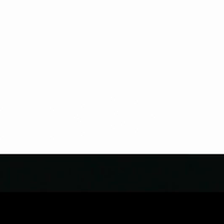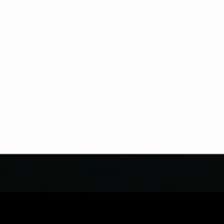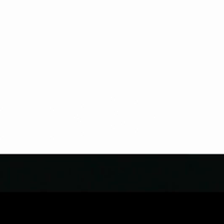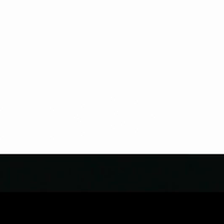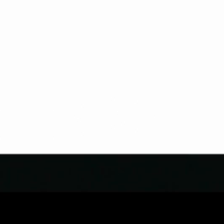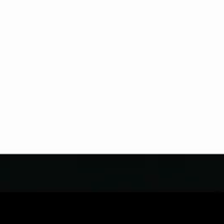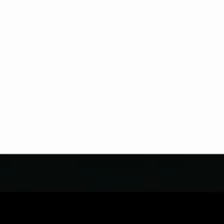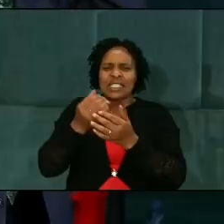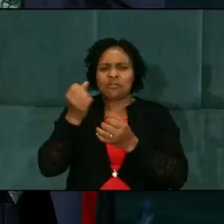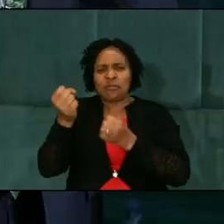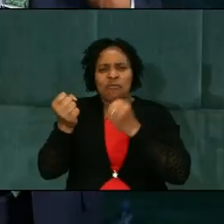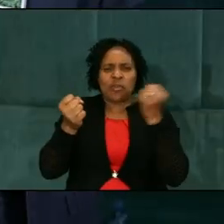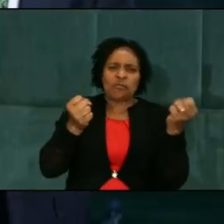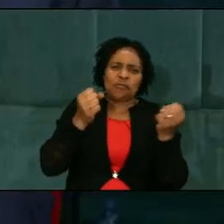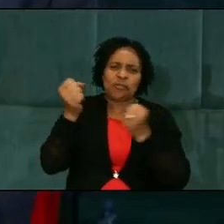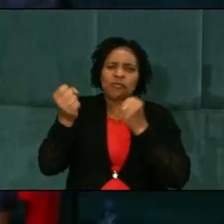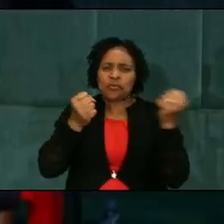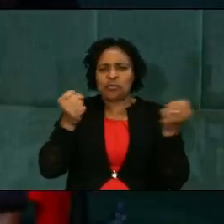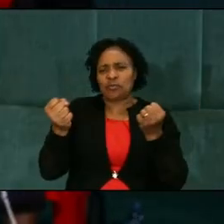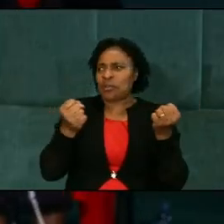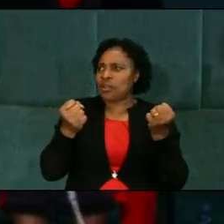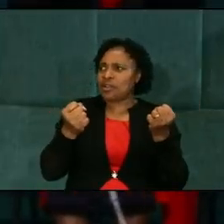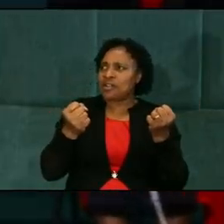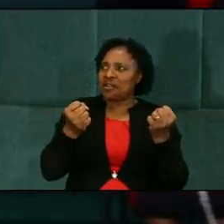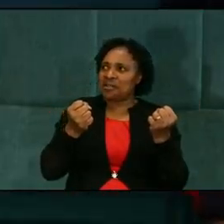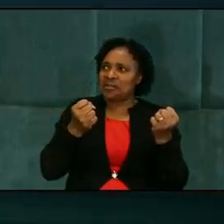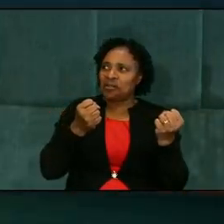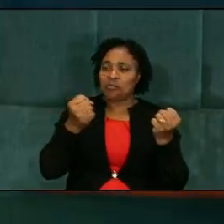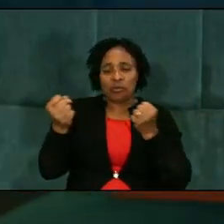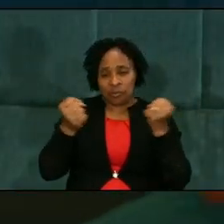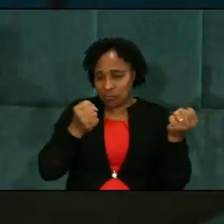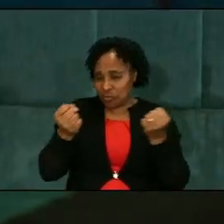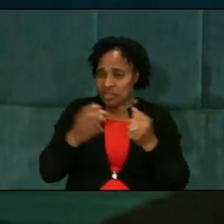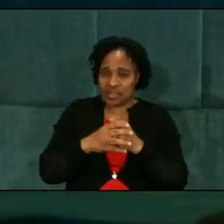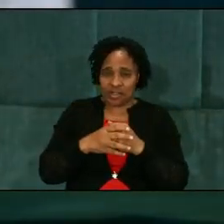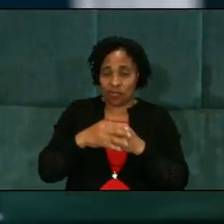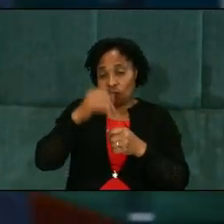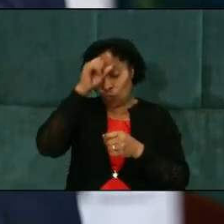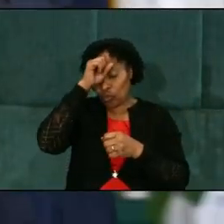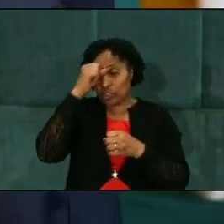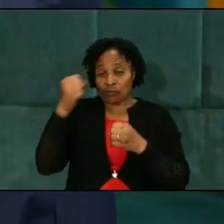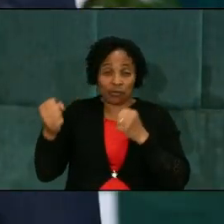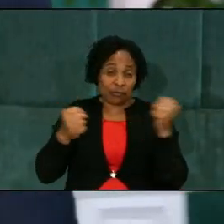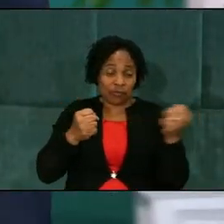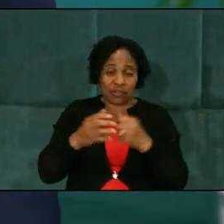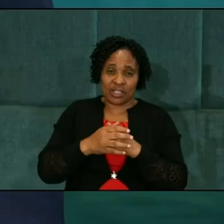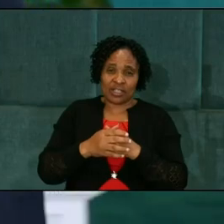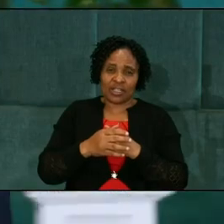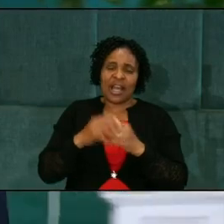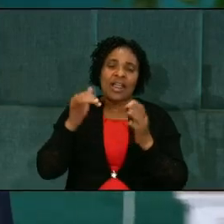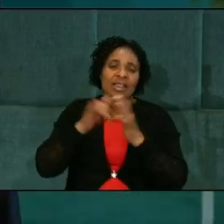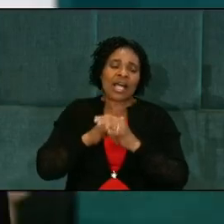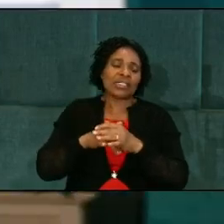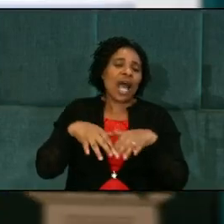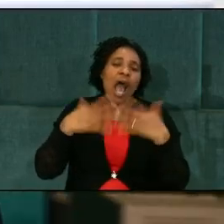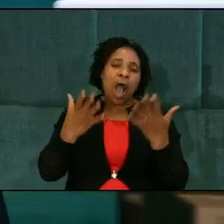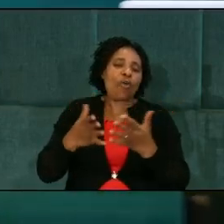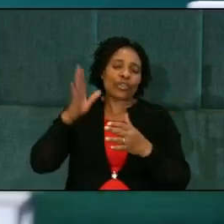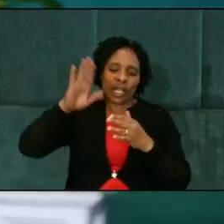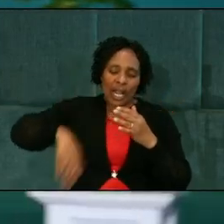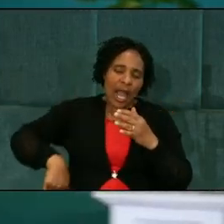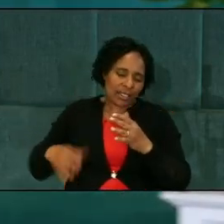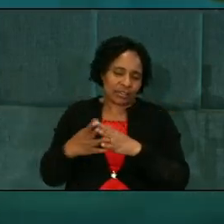Lukewarm. Lukewarm. That's what the problem is. And that's why the last day church is caught in the